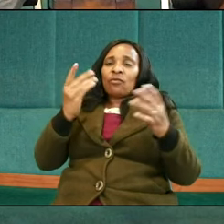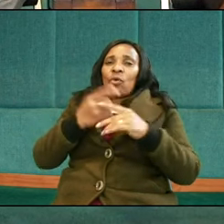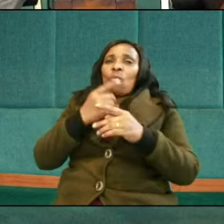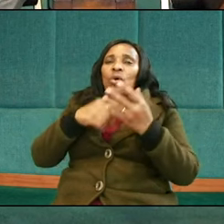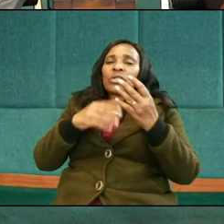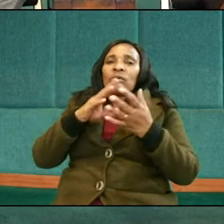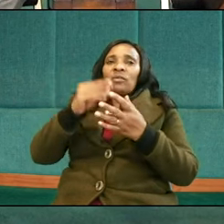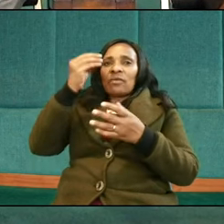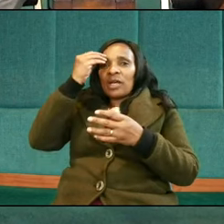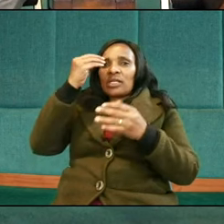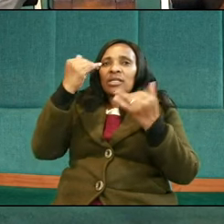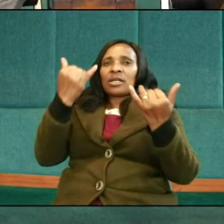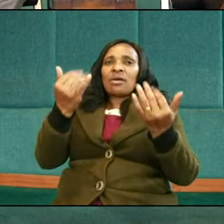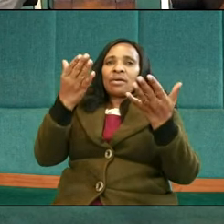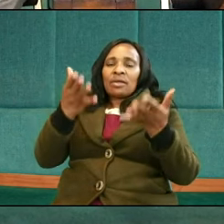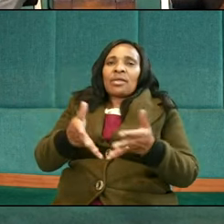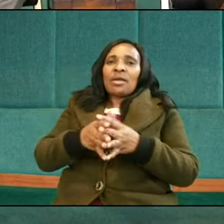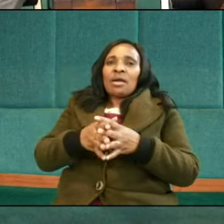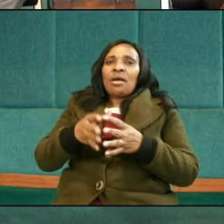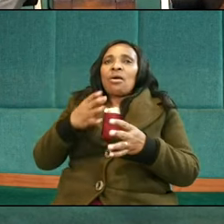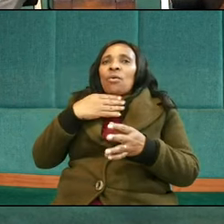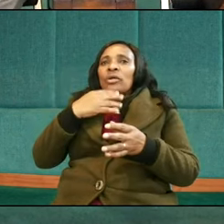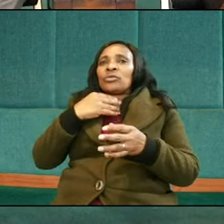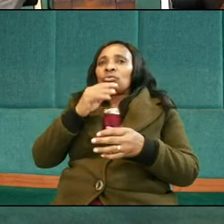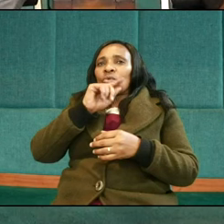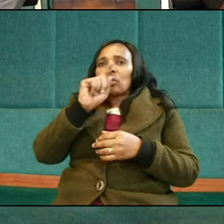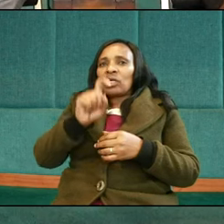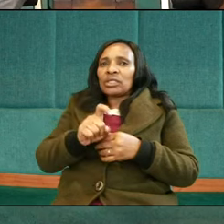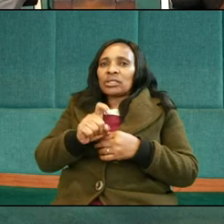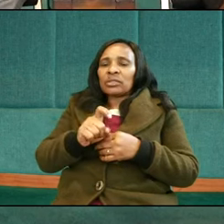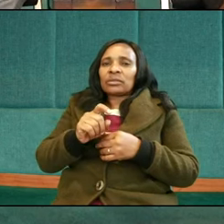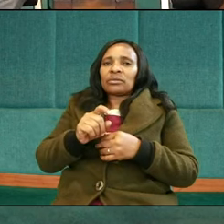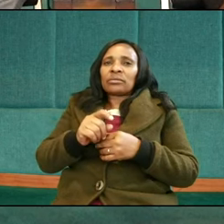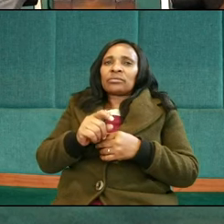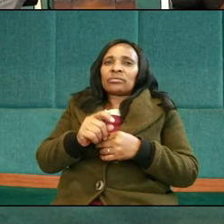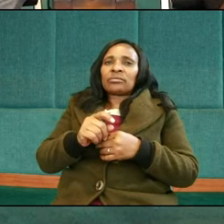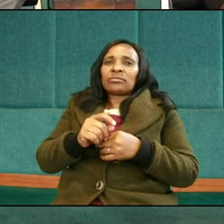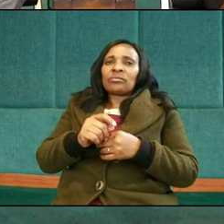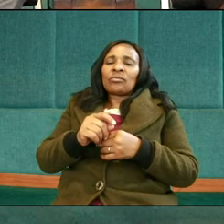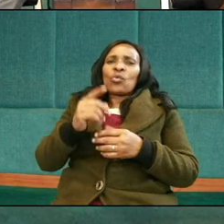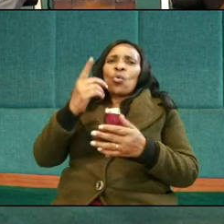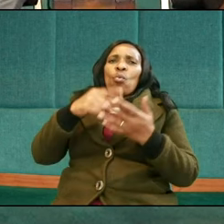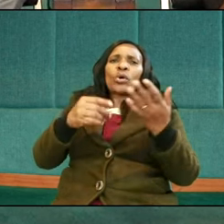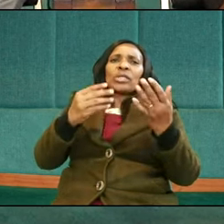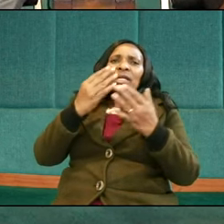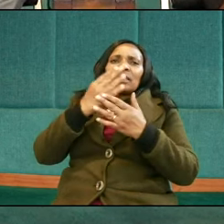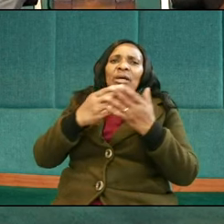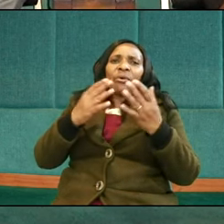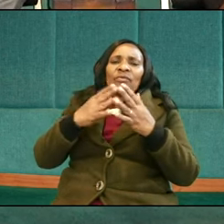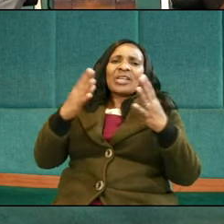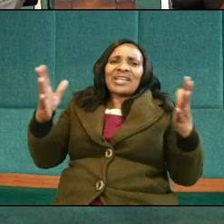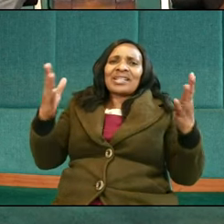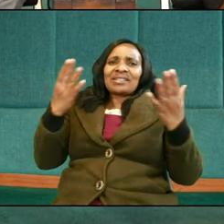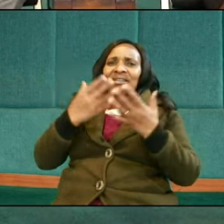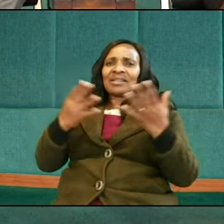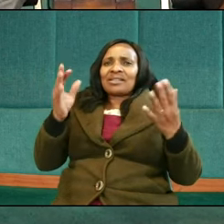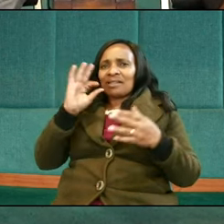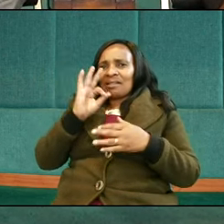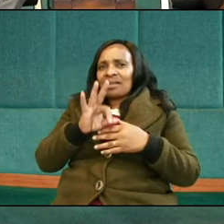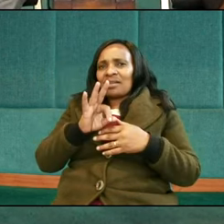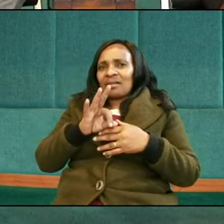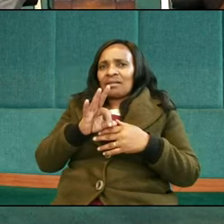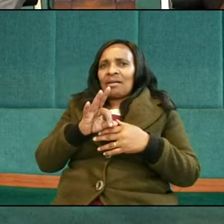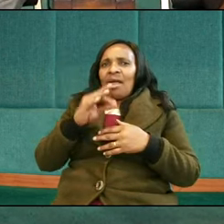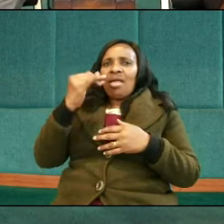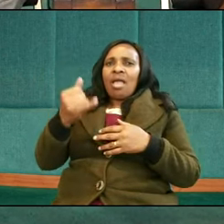here. Guys, I'd like to pose this question, and maybe Peter can start us off. What are some of the three great things that